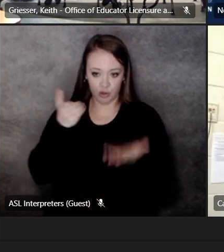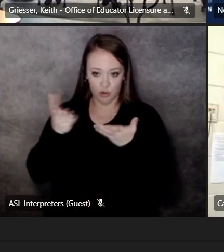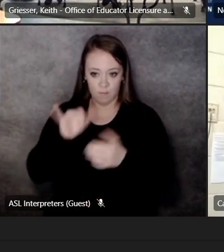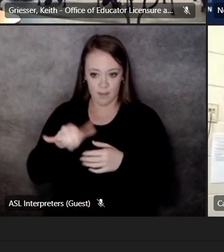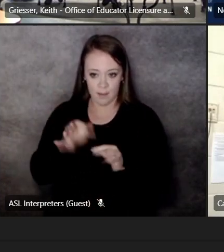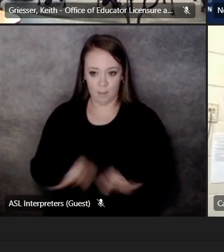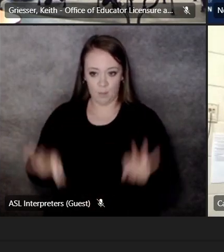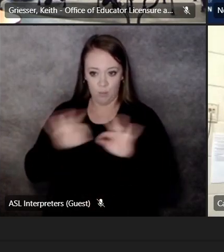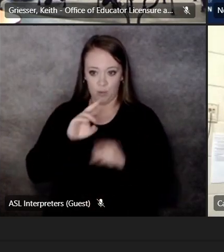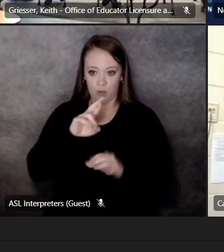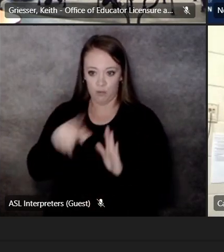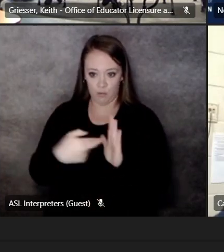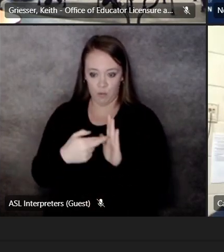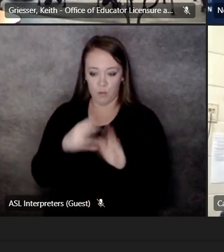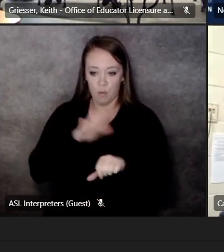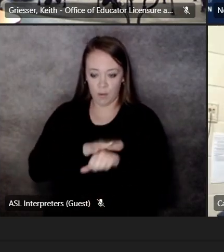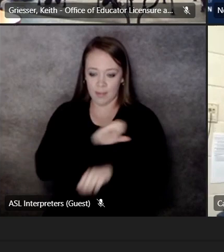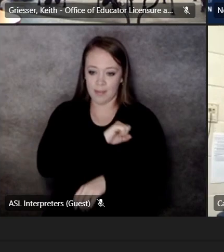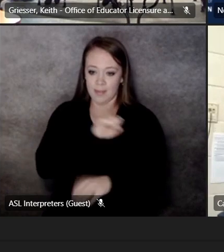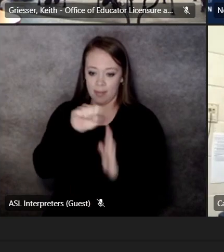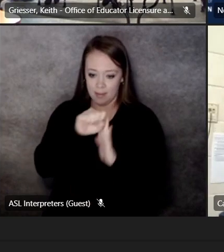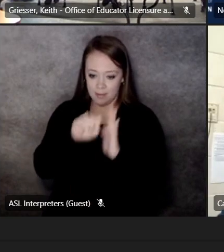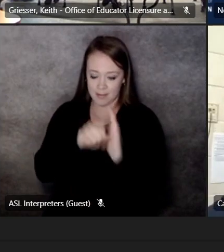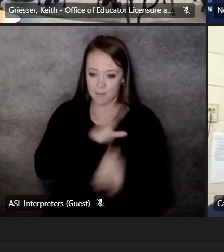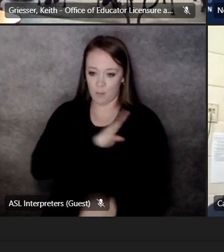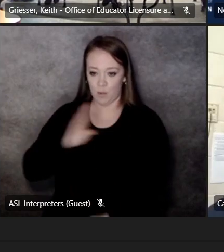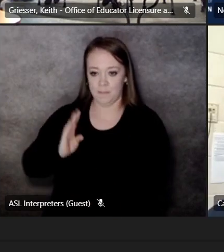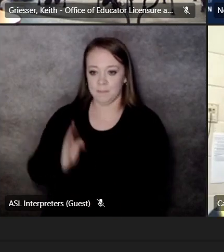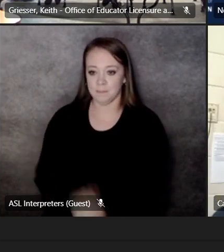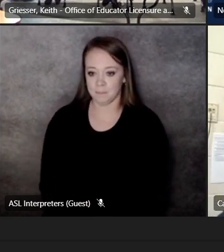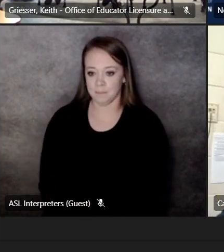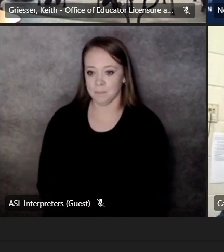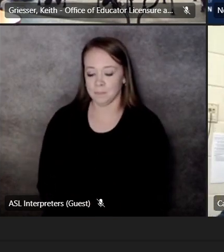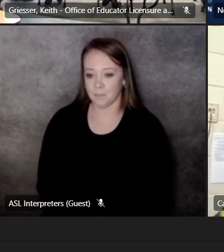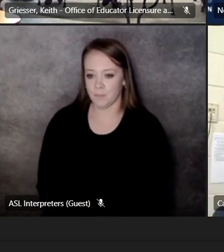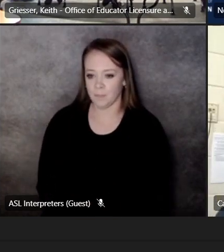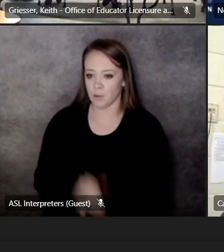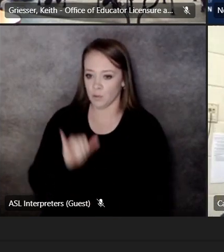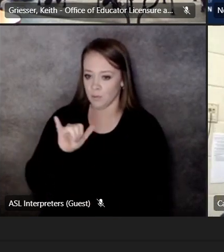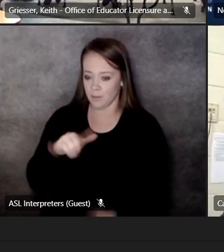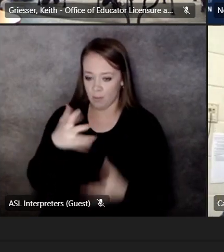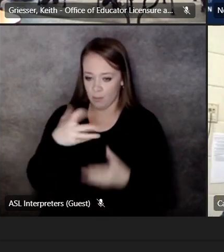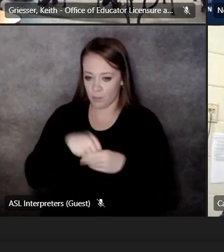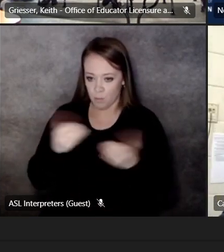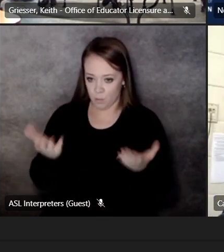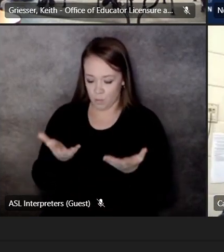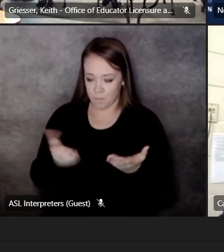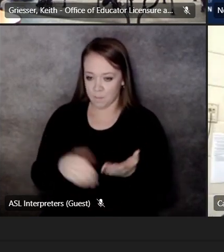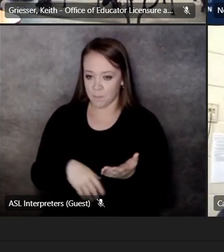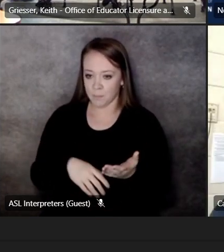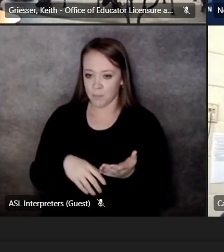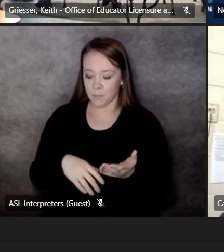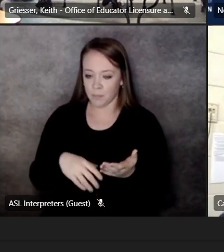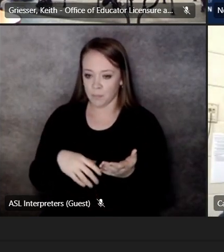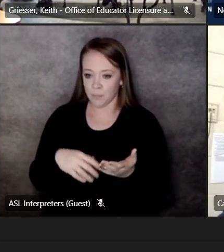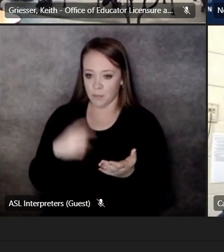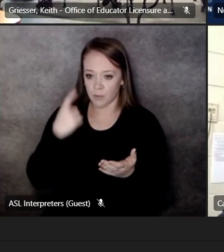state board. So what that would entail, per the regulation that supports this